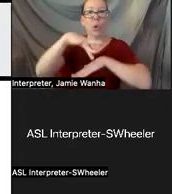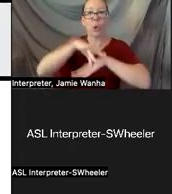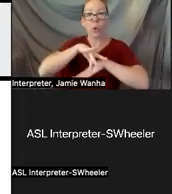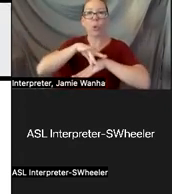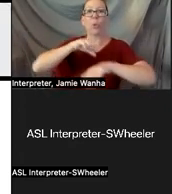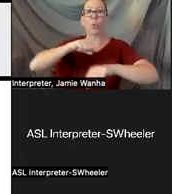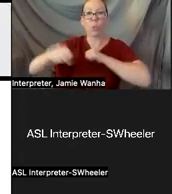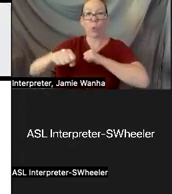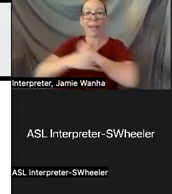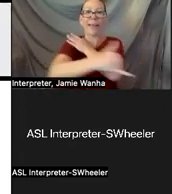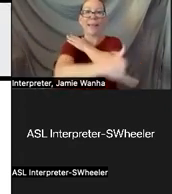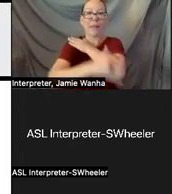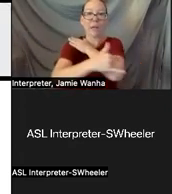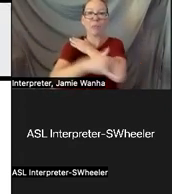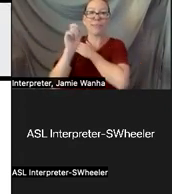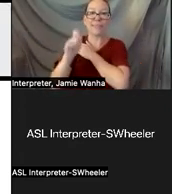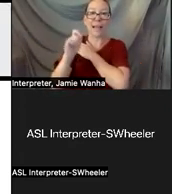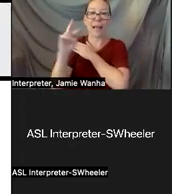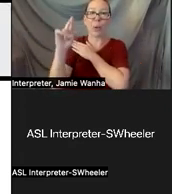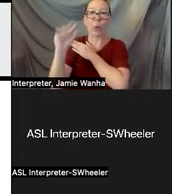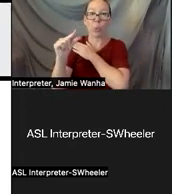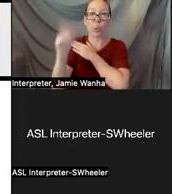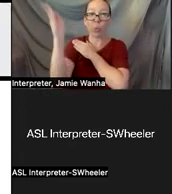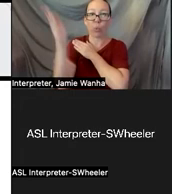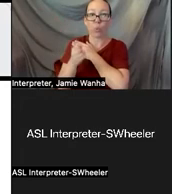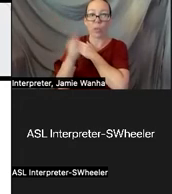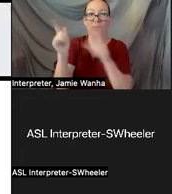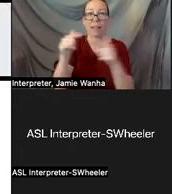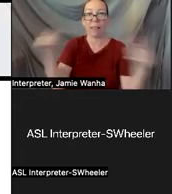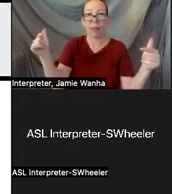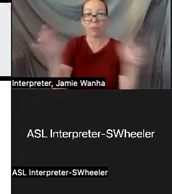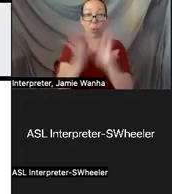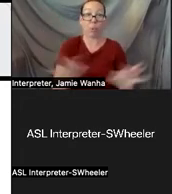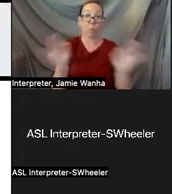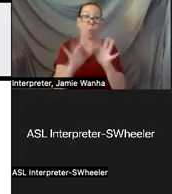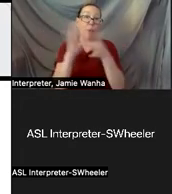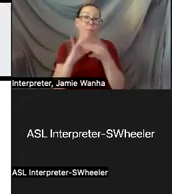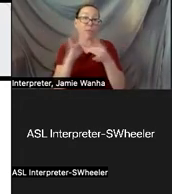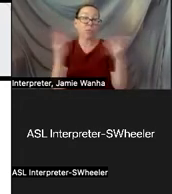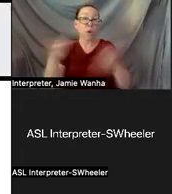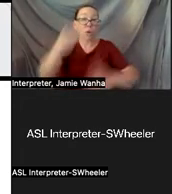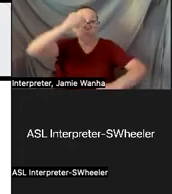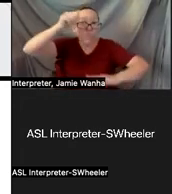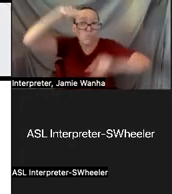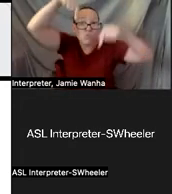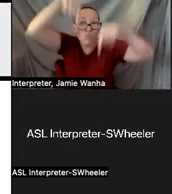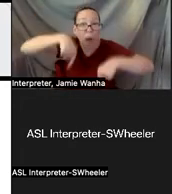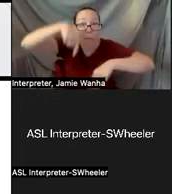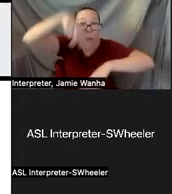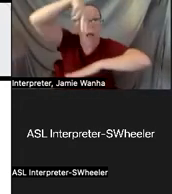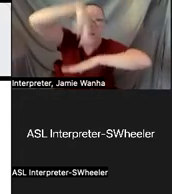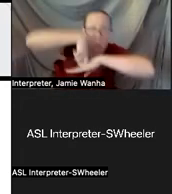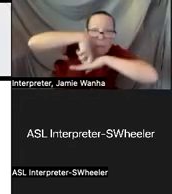earthquakecountry.org/languages. Our a key message as part of step five, what to do during an earthquake, of course, is drop, cover, hold on. But it's not just